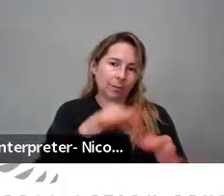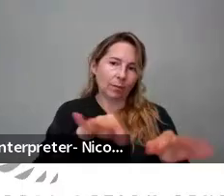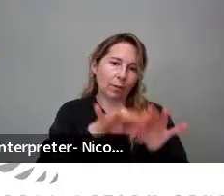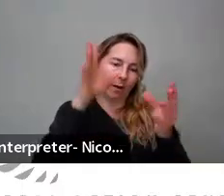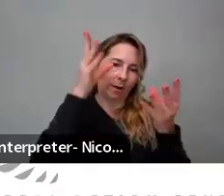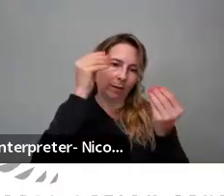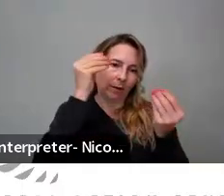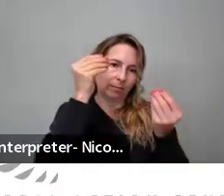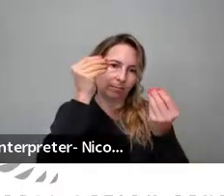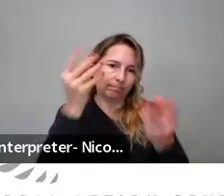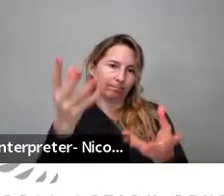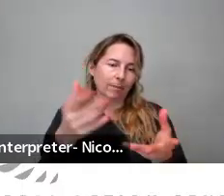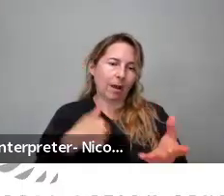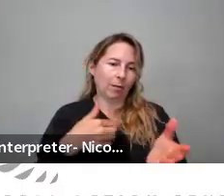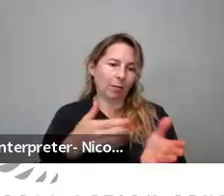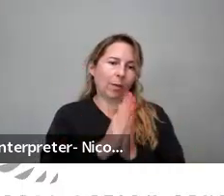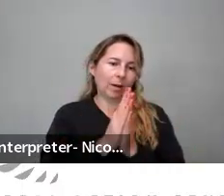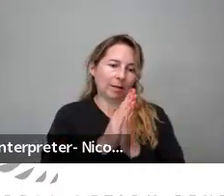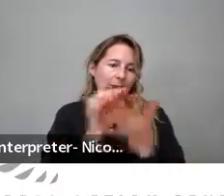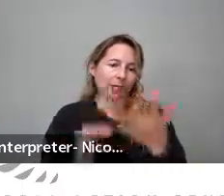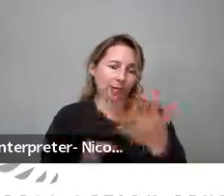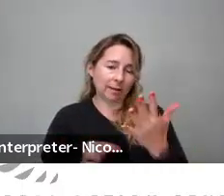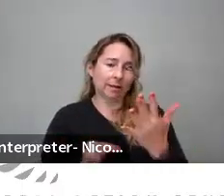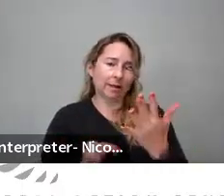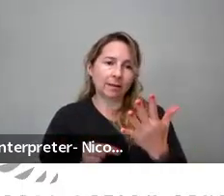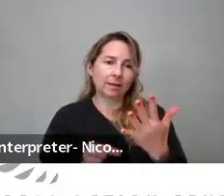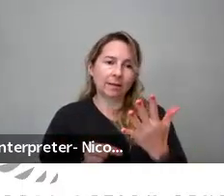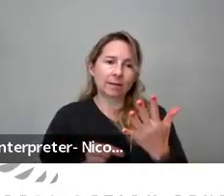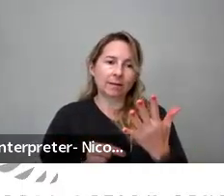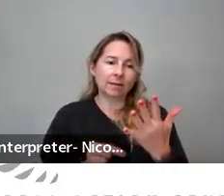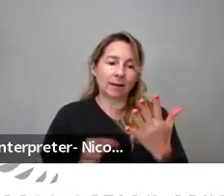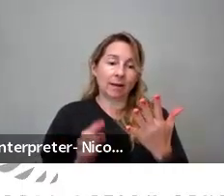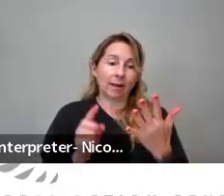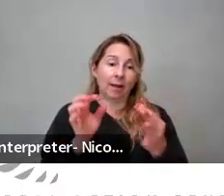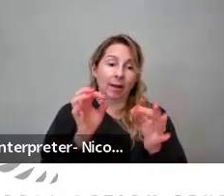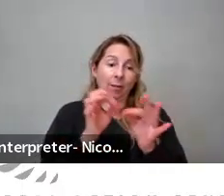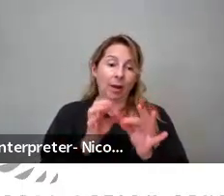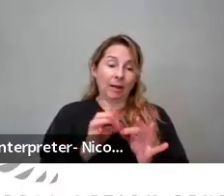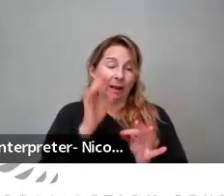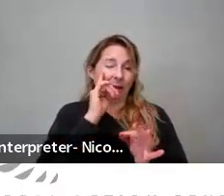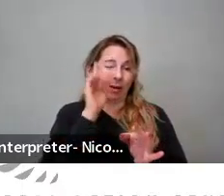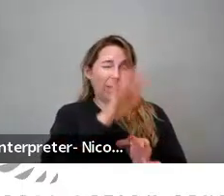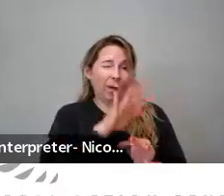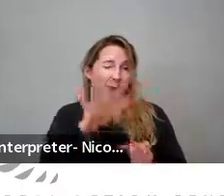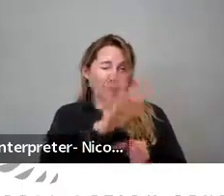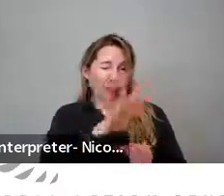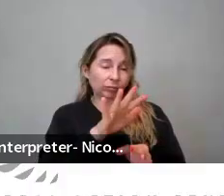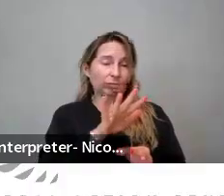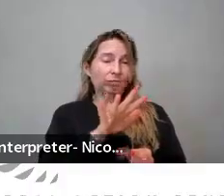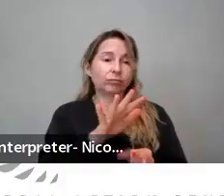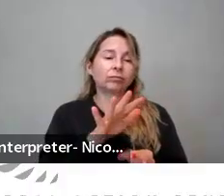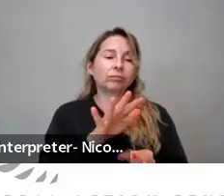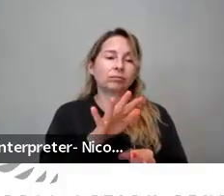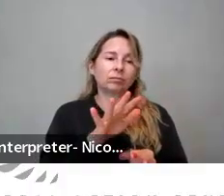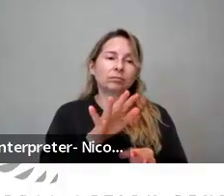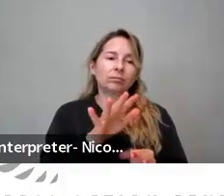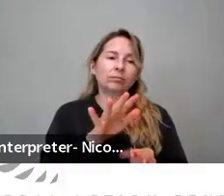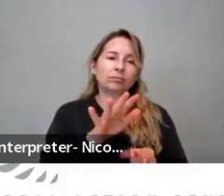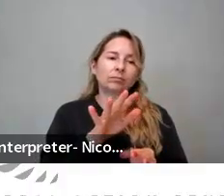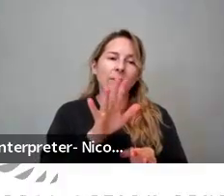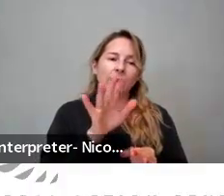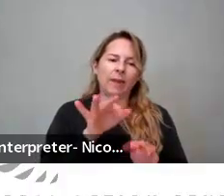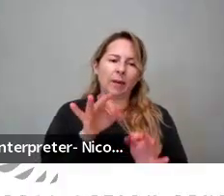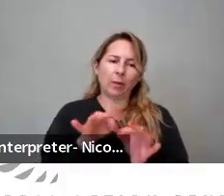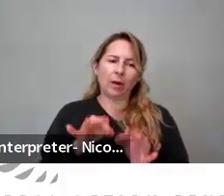say, I'm requesting these things. This is how much I anticipate that it's going to cost. And you get that price